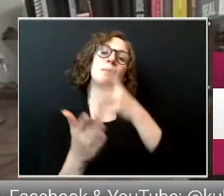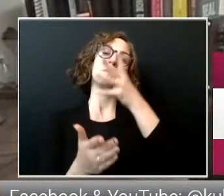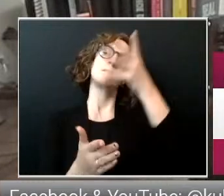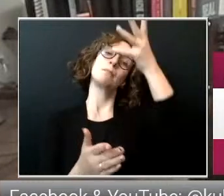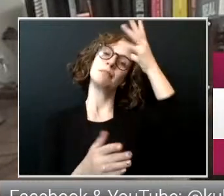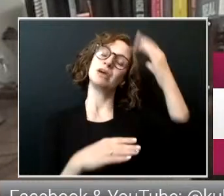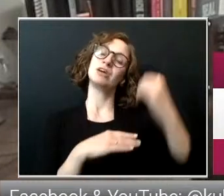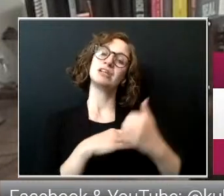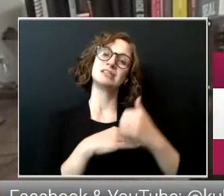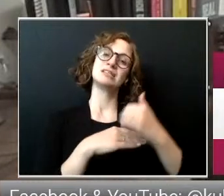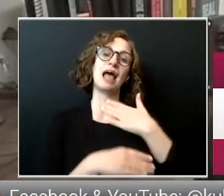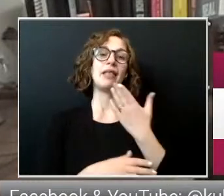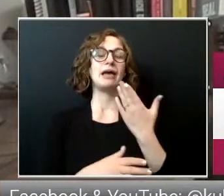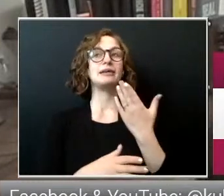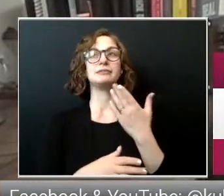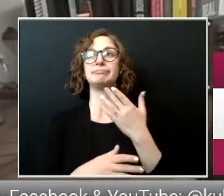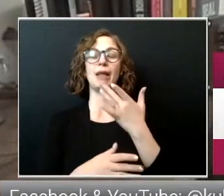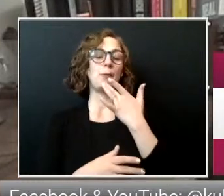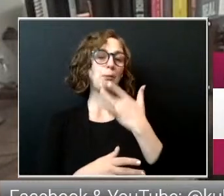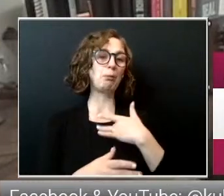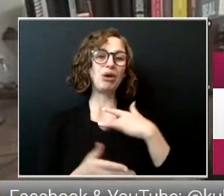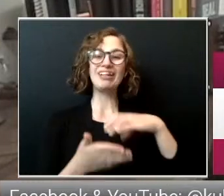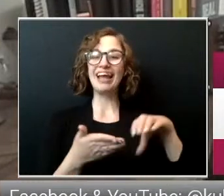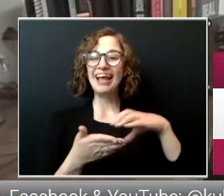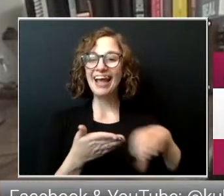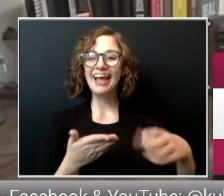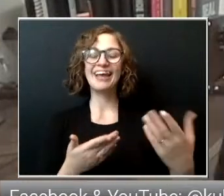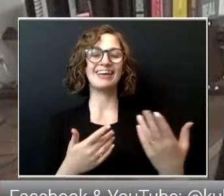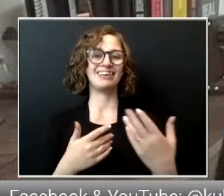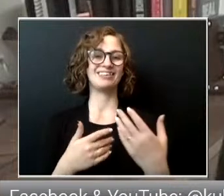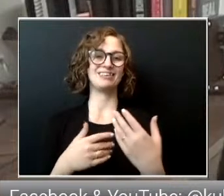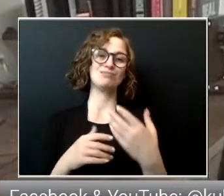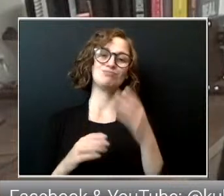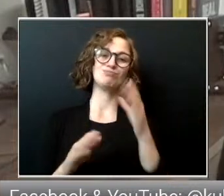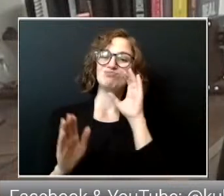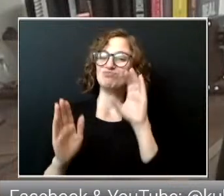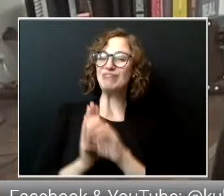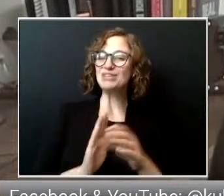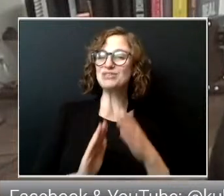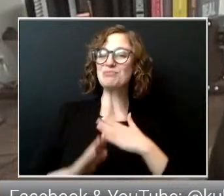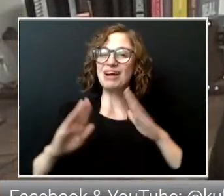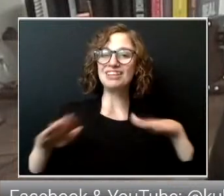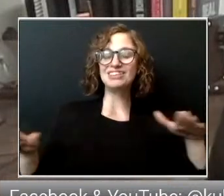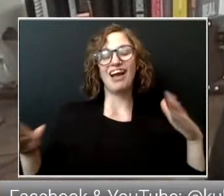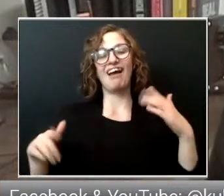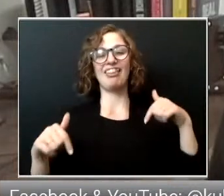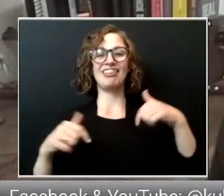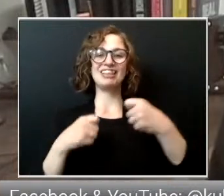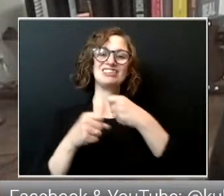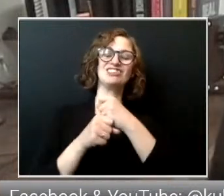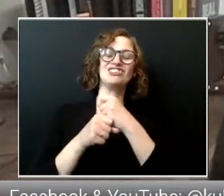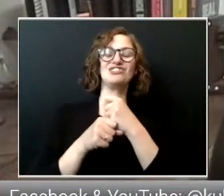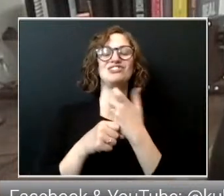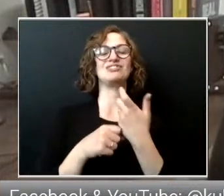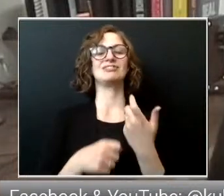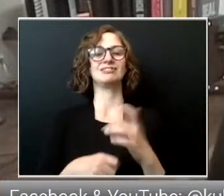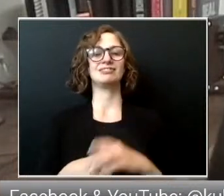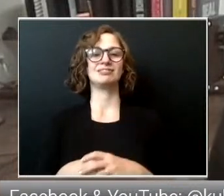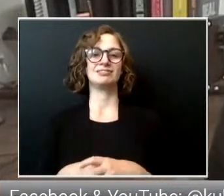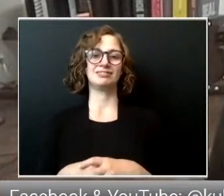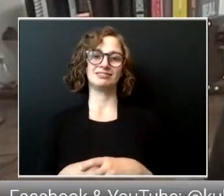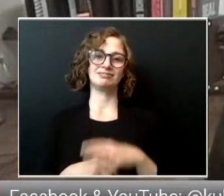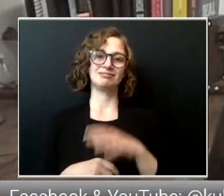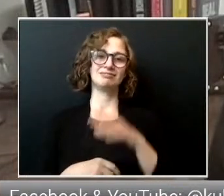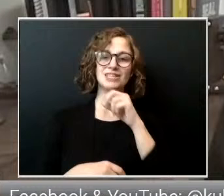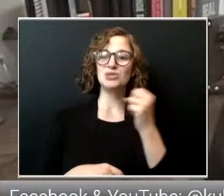like birthday cakes and say, here's a picture of my child. They were this year. They're 12 now, they're